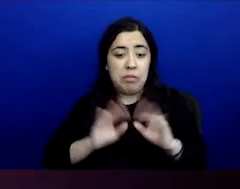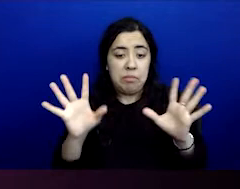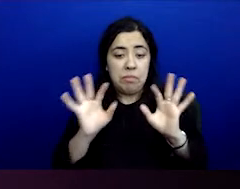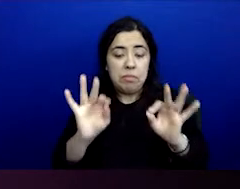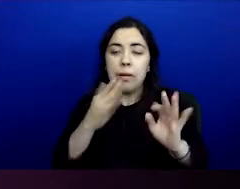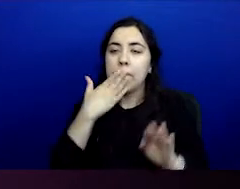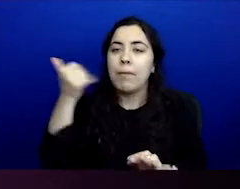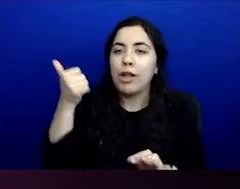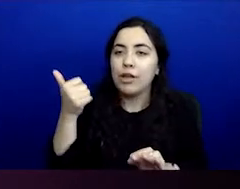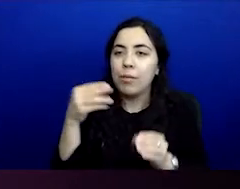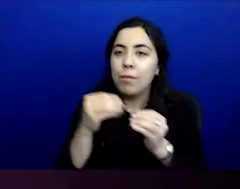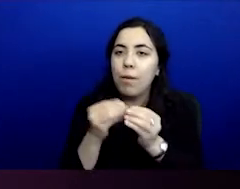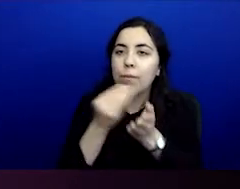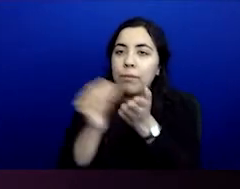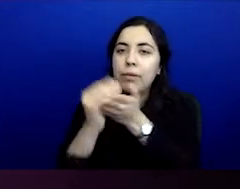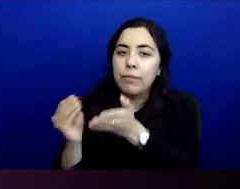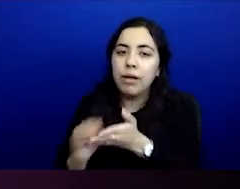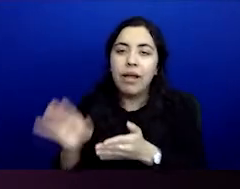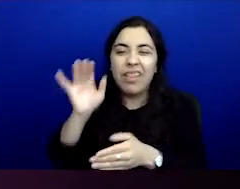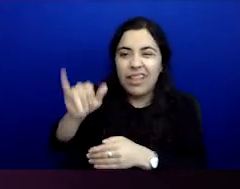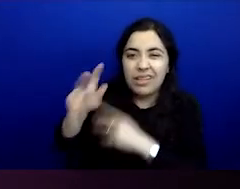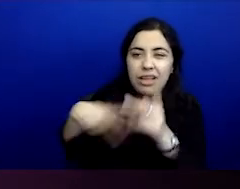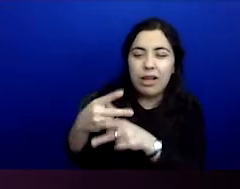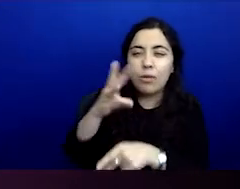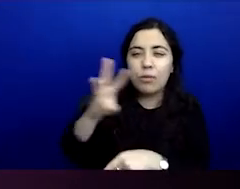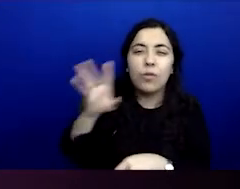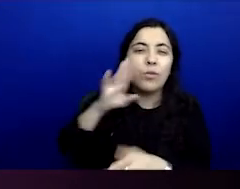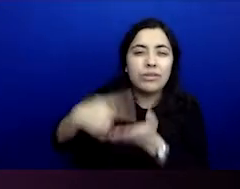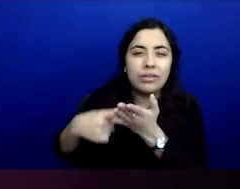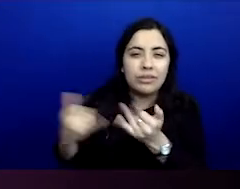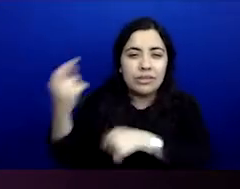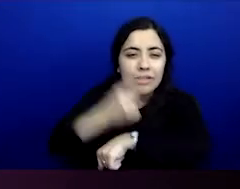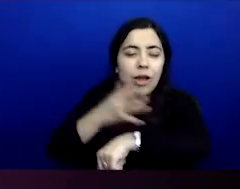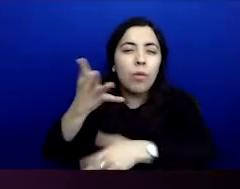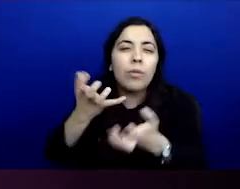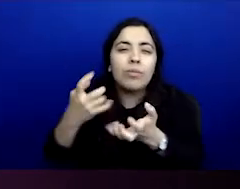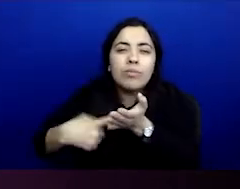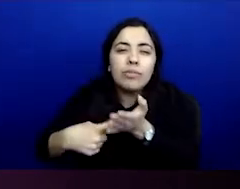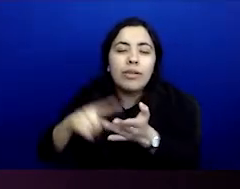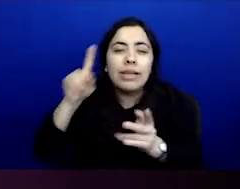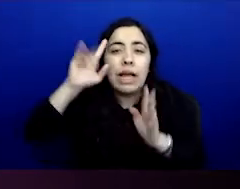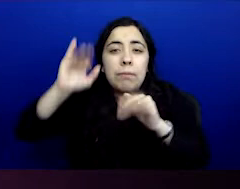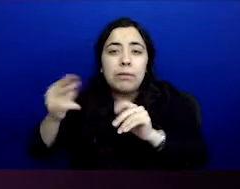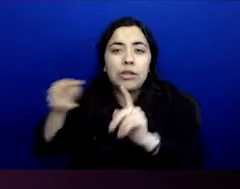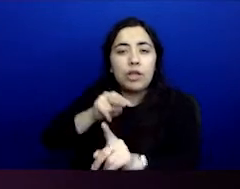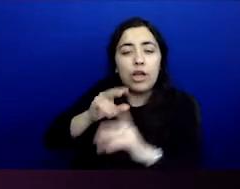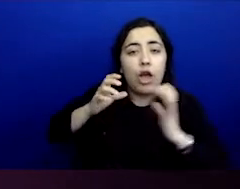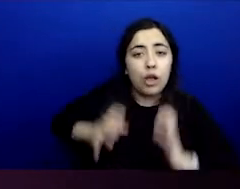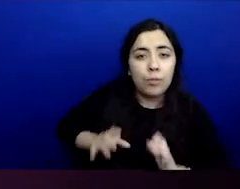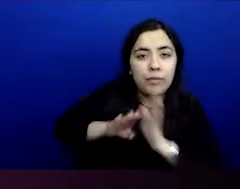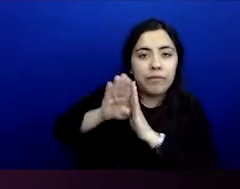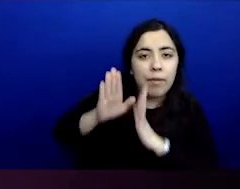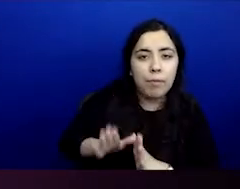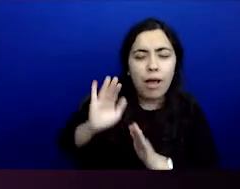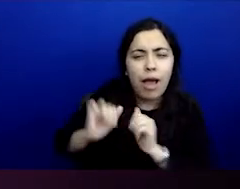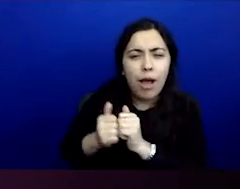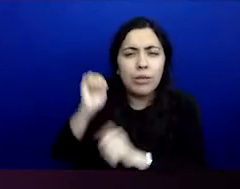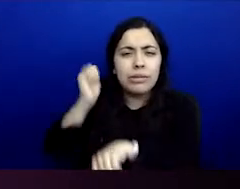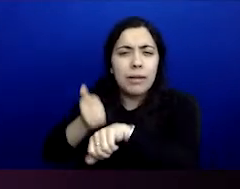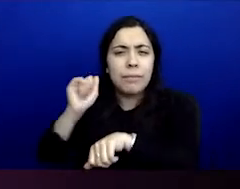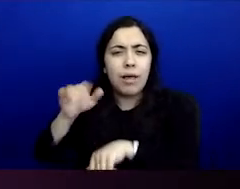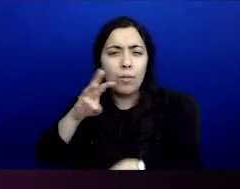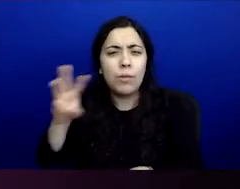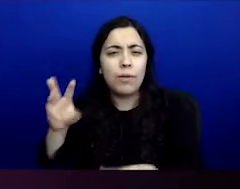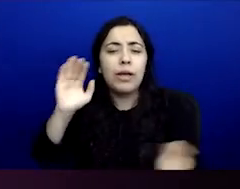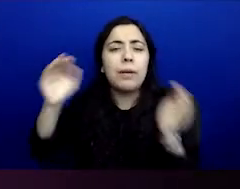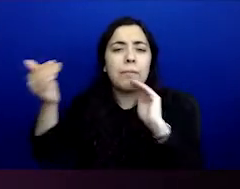today. And I want to talk about the expectations from customers and developers of how we build these sites